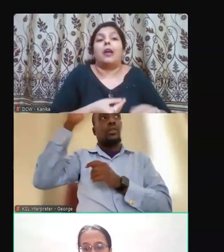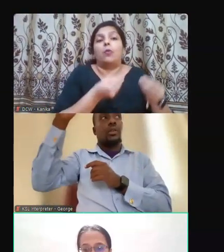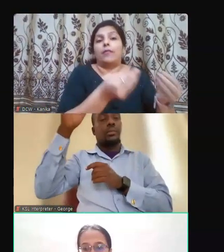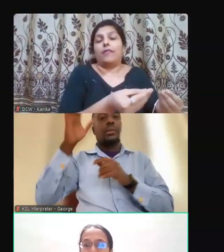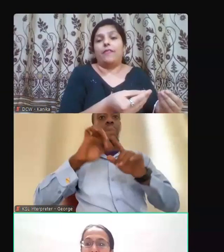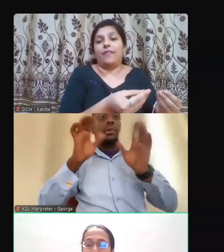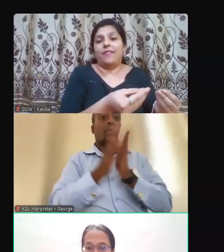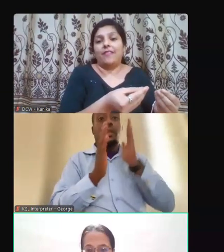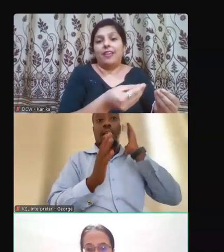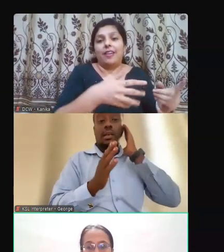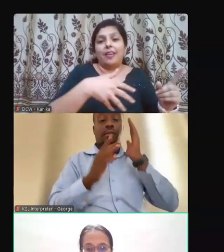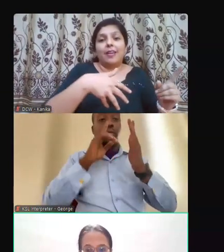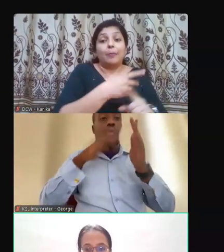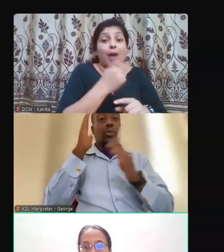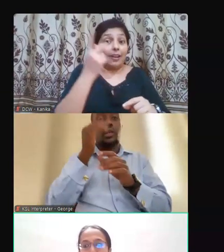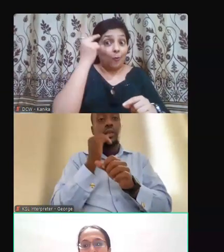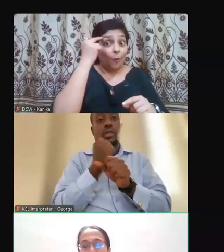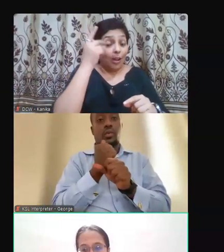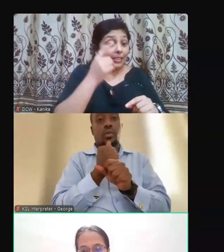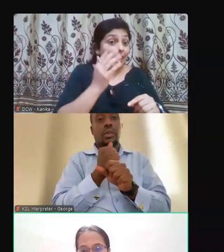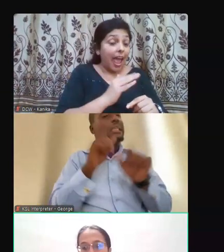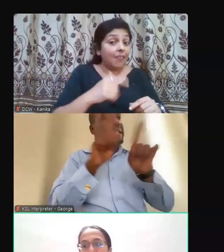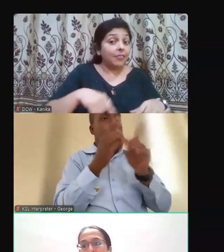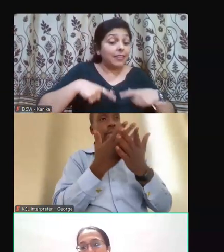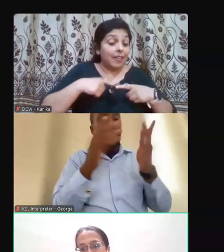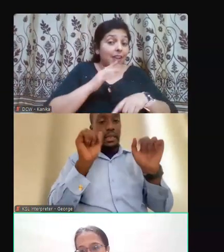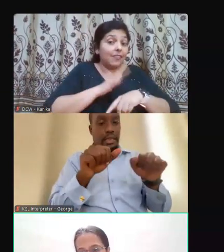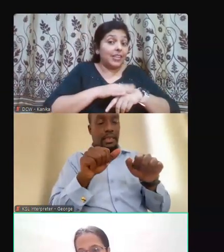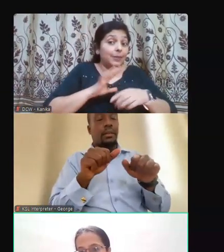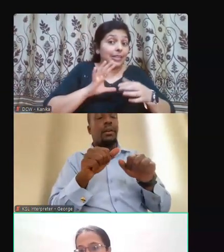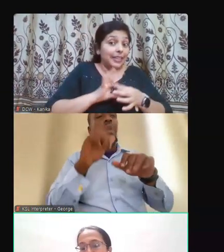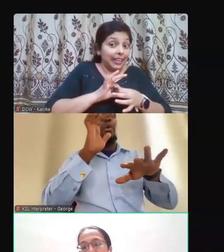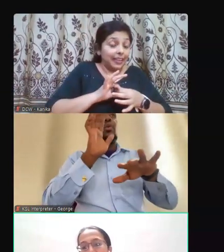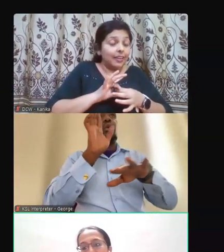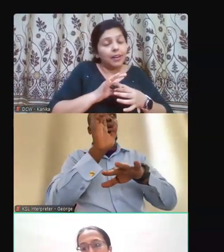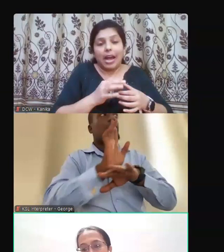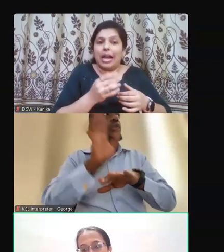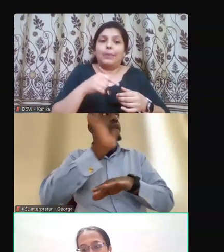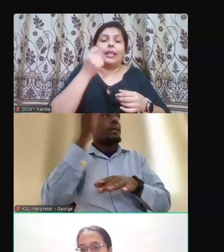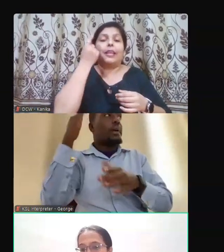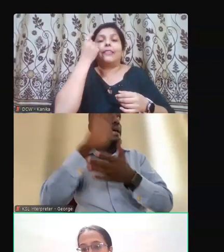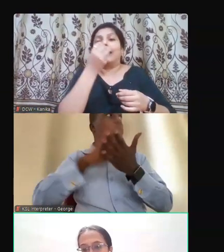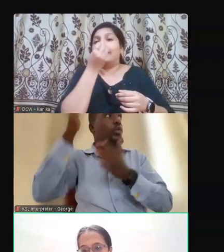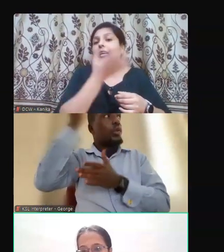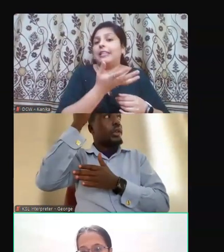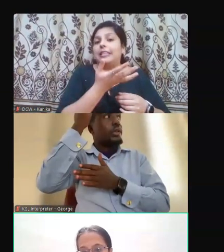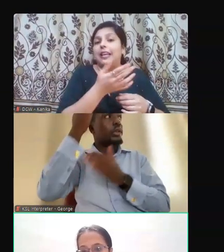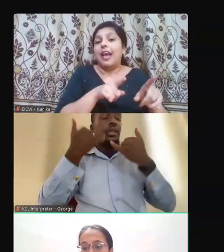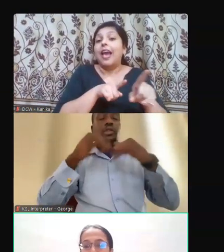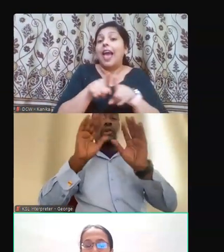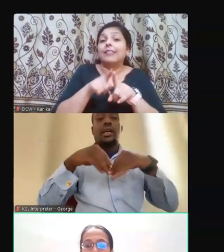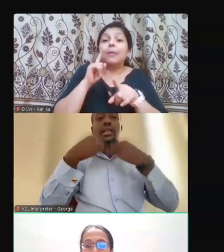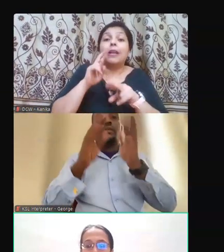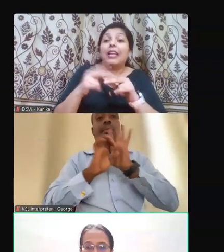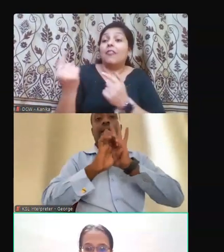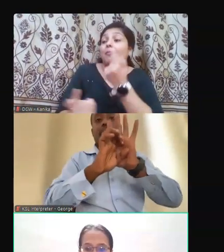what we do is we also do the same thing. We tap on their background knowledge. We try and give them examples